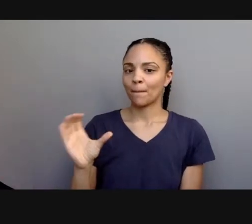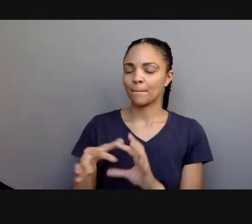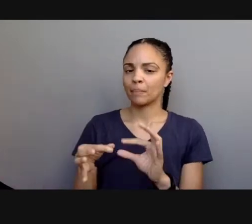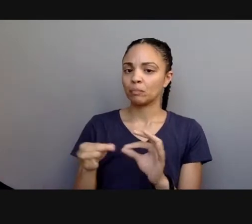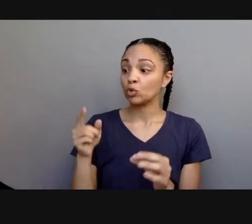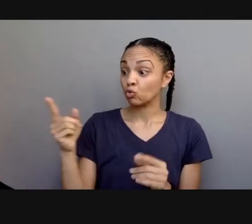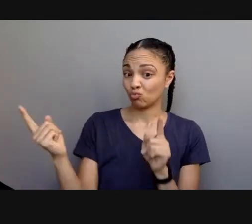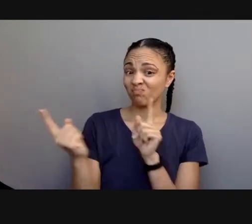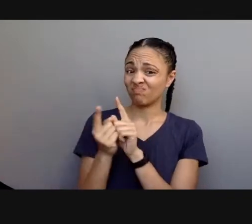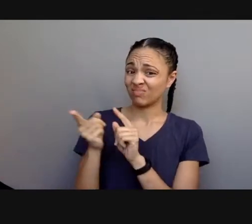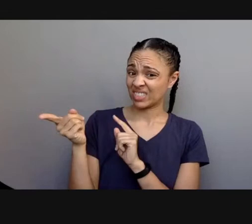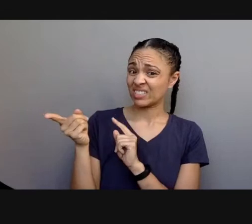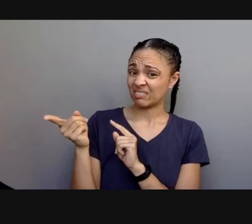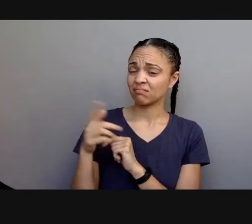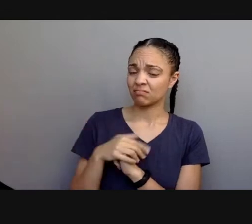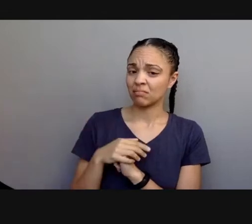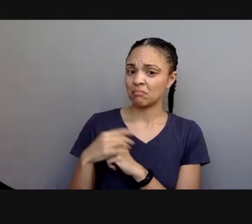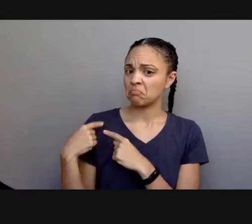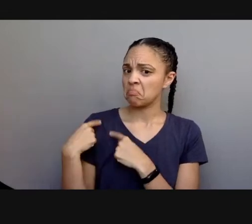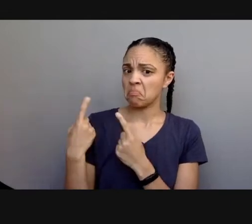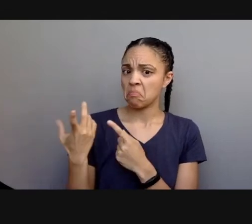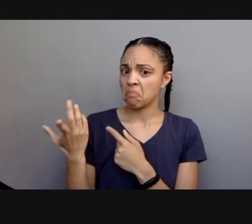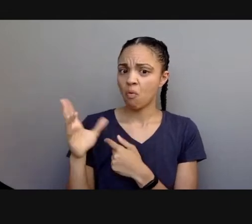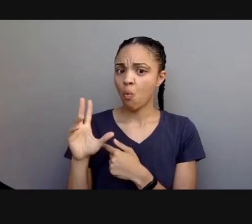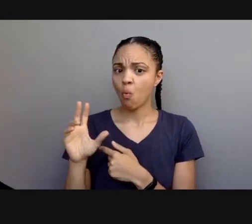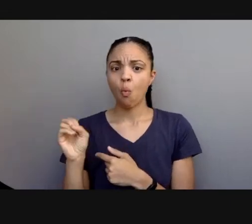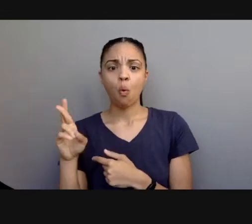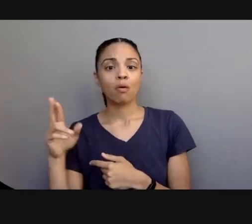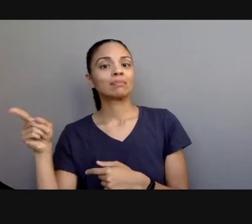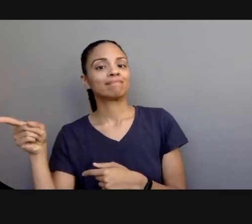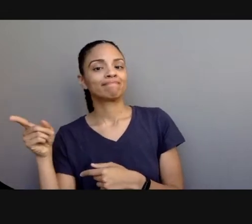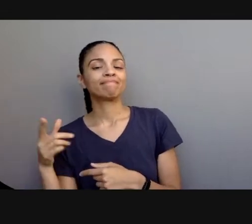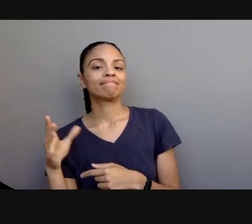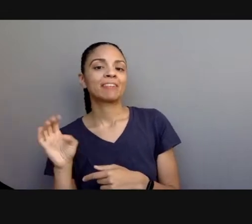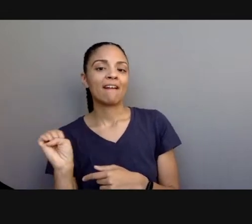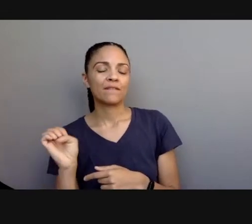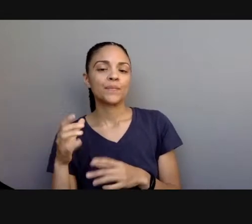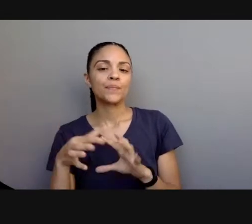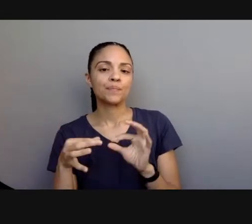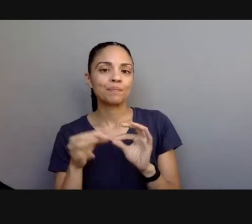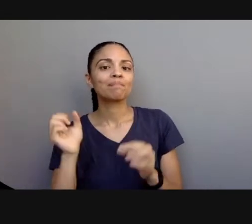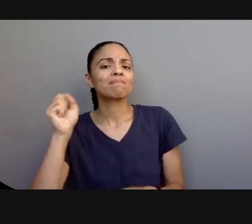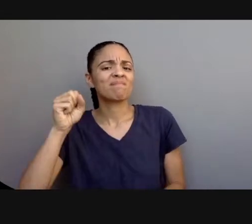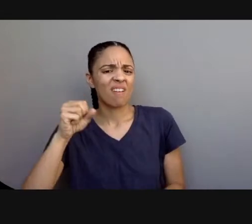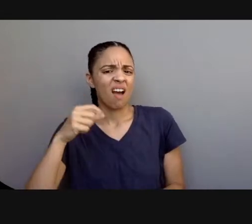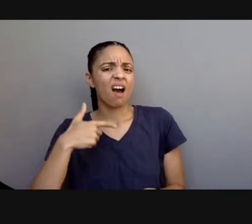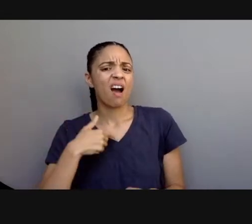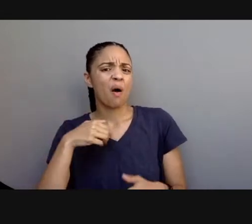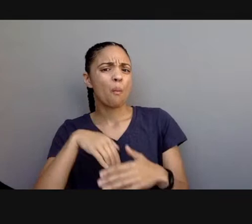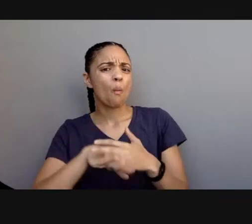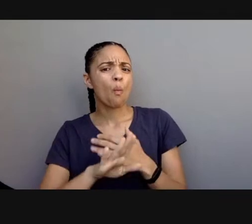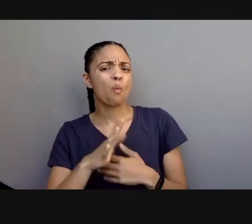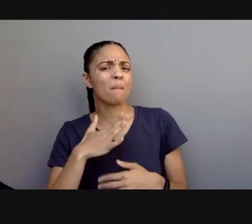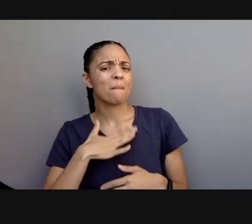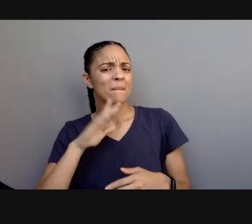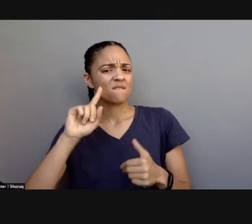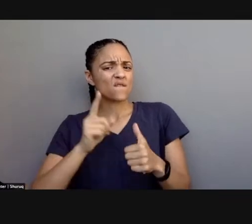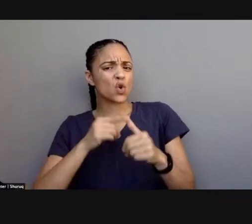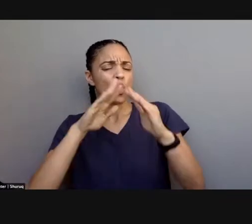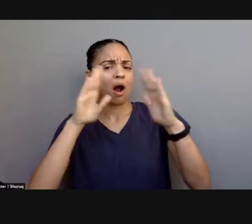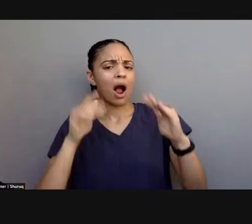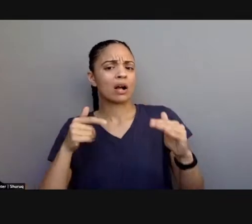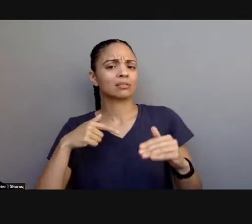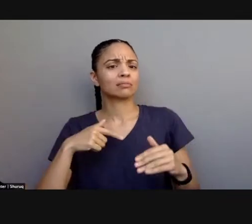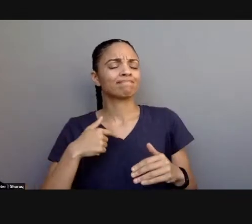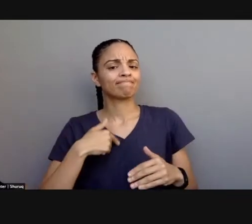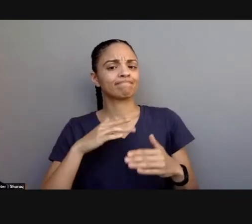Yes, I did when I was a little boy. We had to go to her house. That was actually right after I was born. I lived in her house for my first maybe 3 weeks of life. And